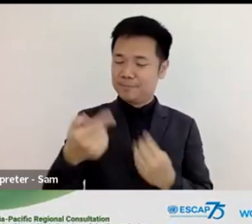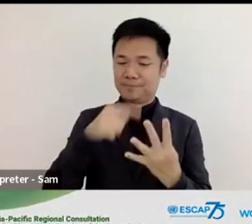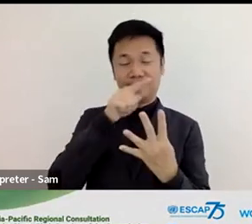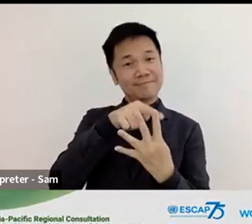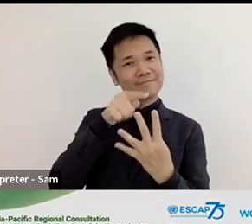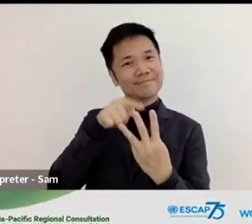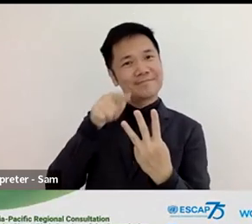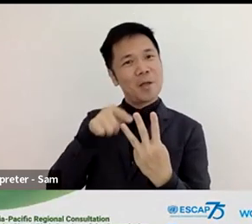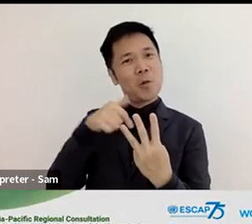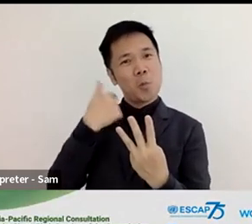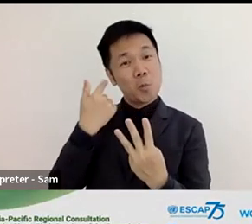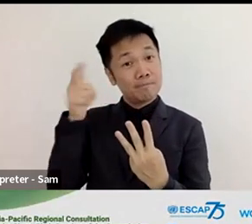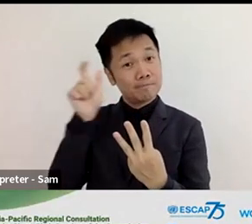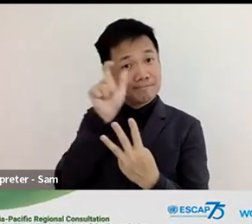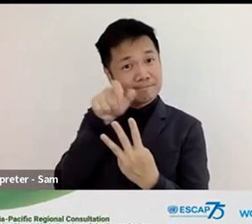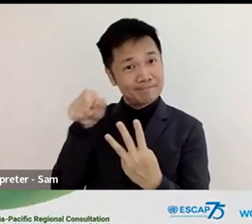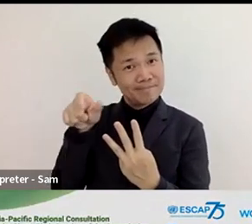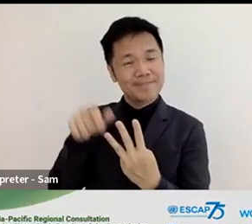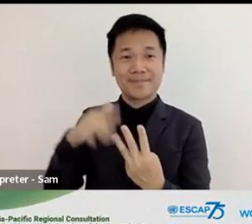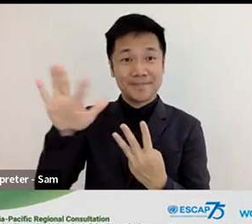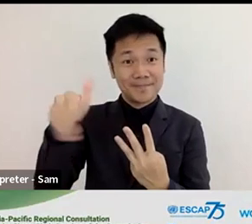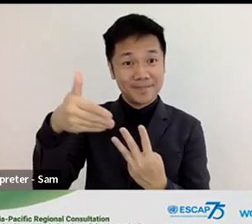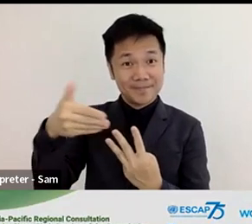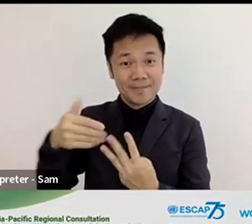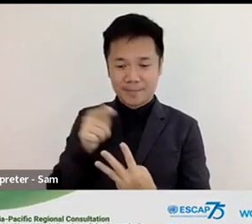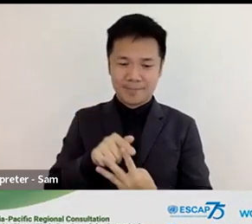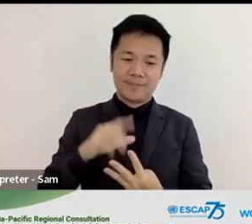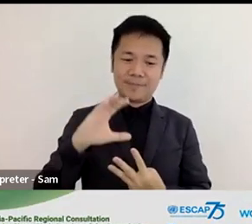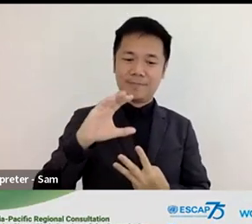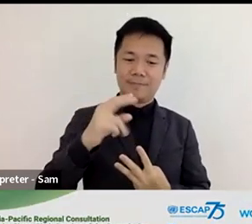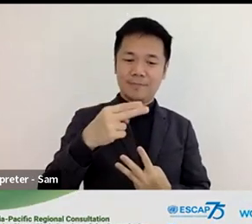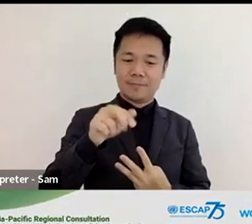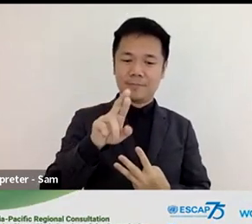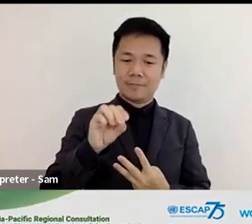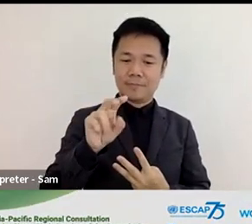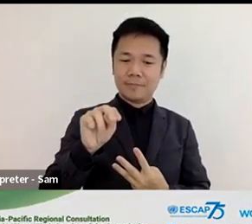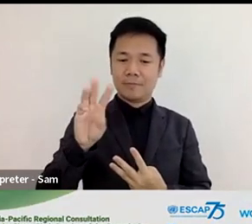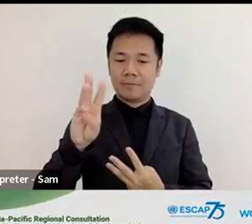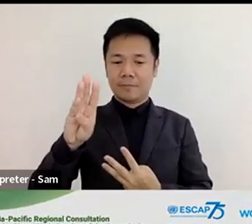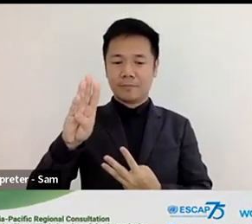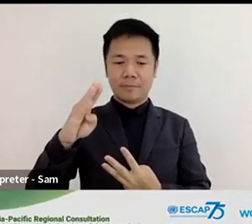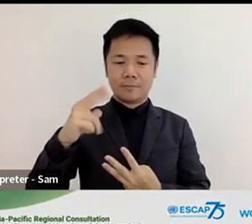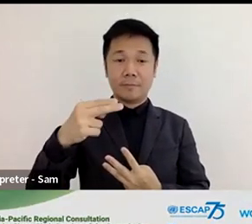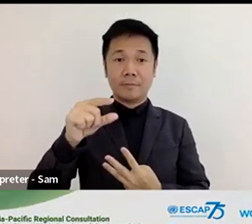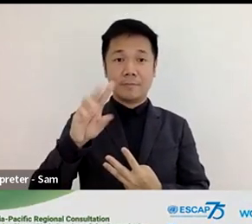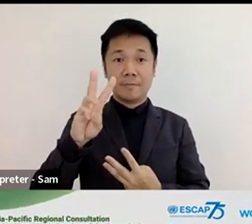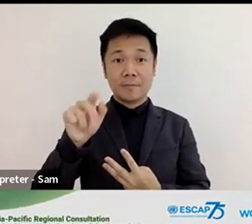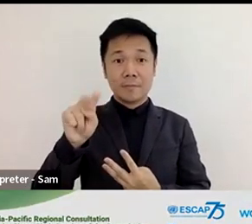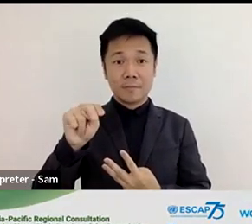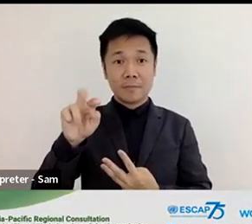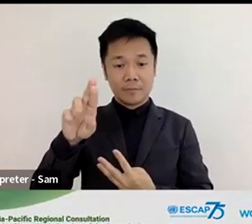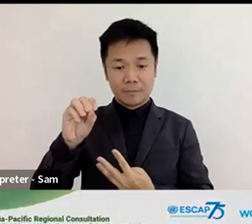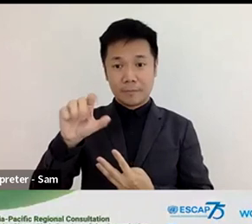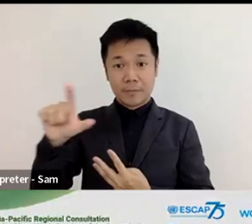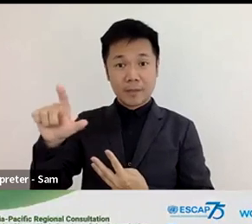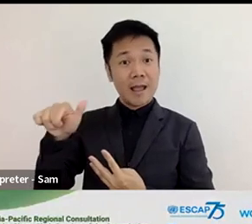of the panel members. We have Sharon Bhagwan Rose, is a 2nd generation Fiji